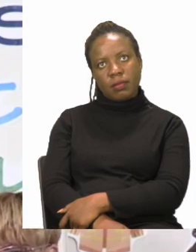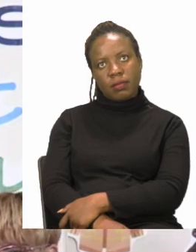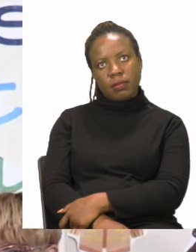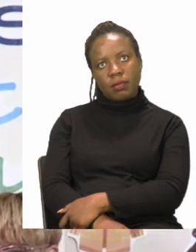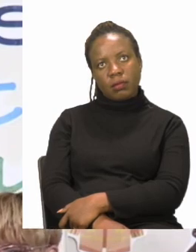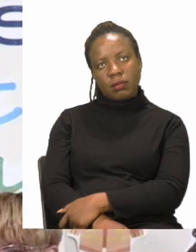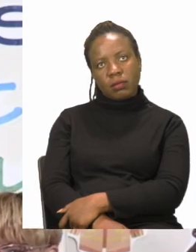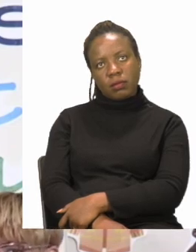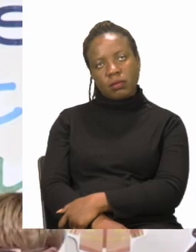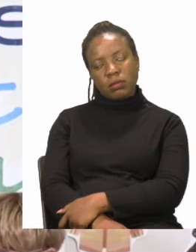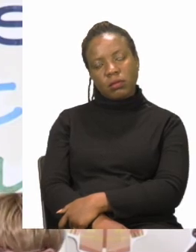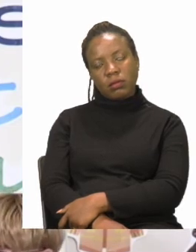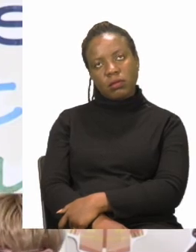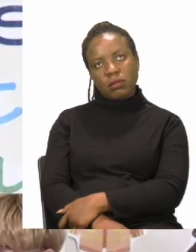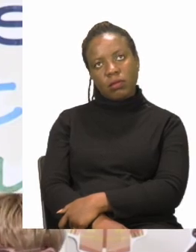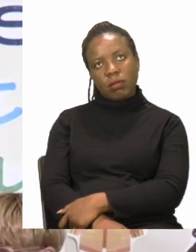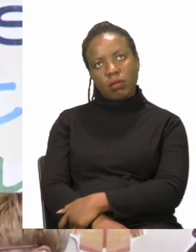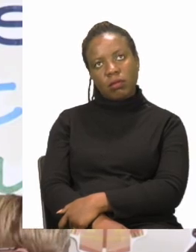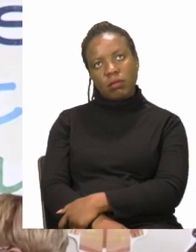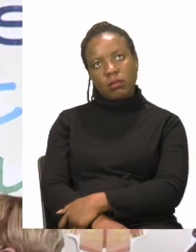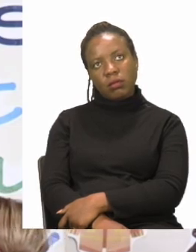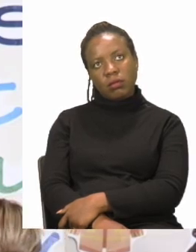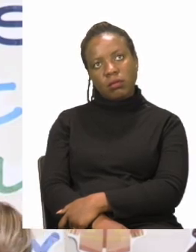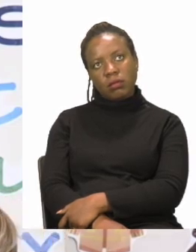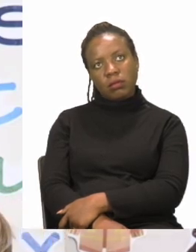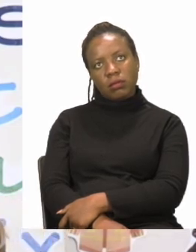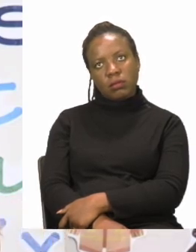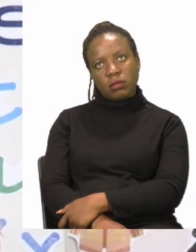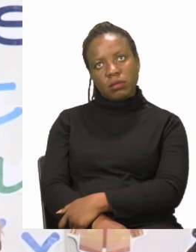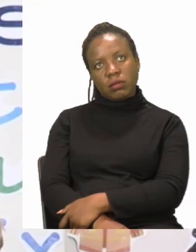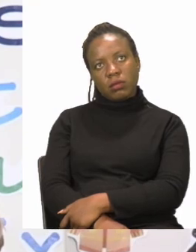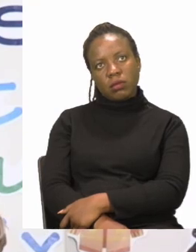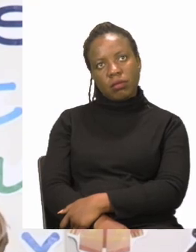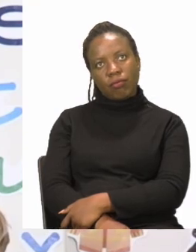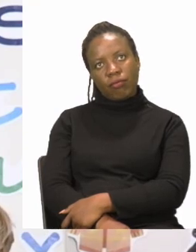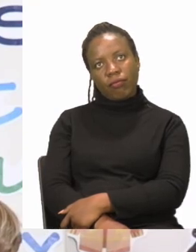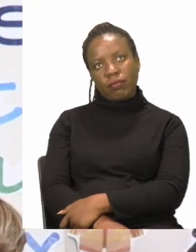Ladybug. Can you say it with me?